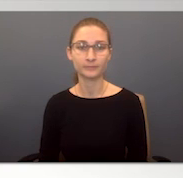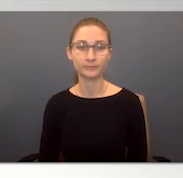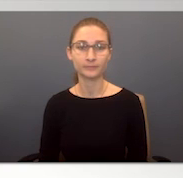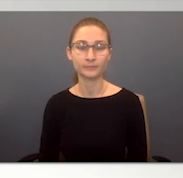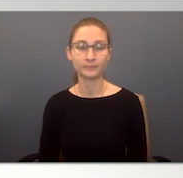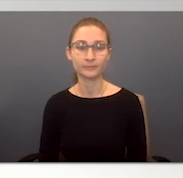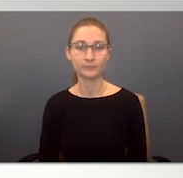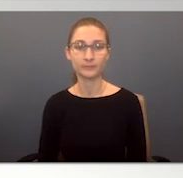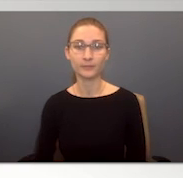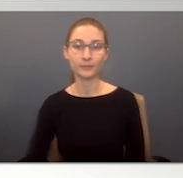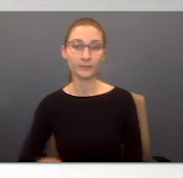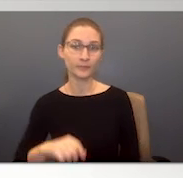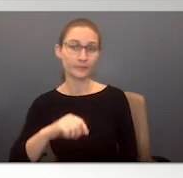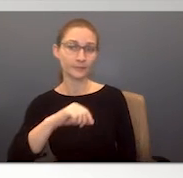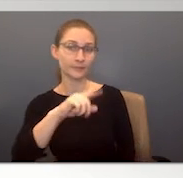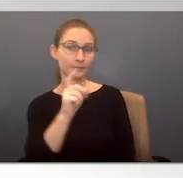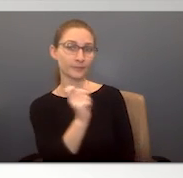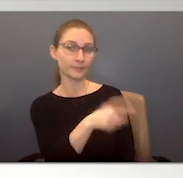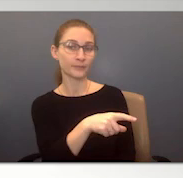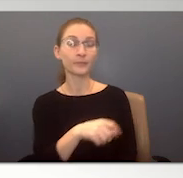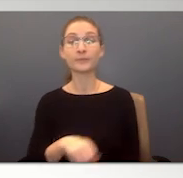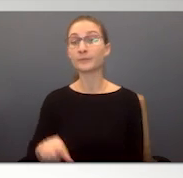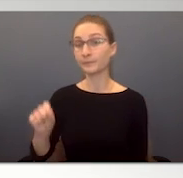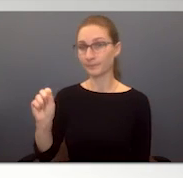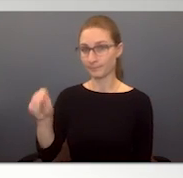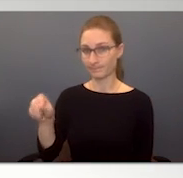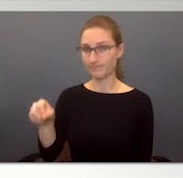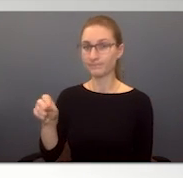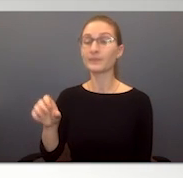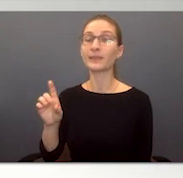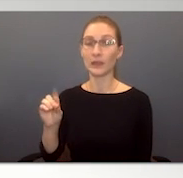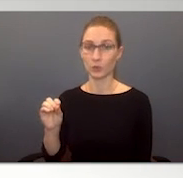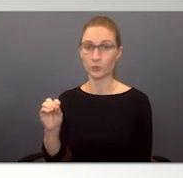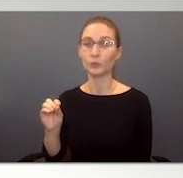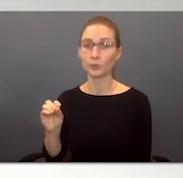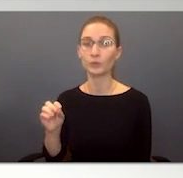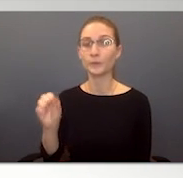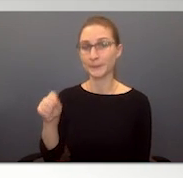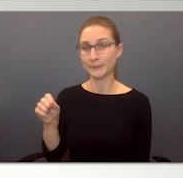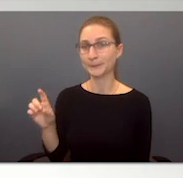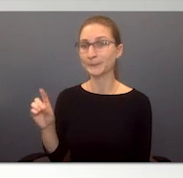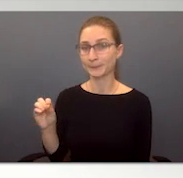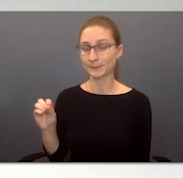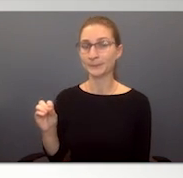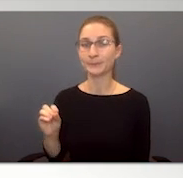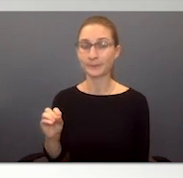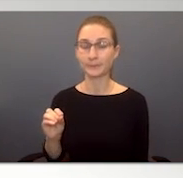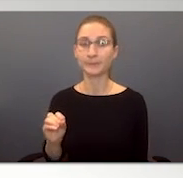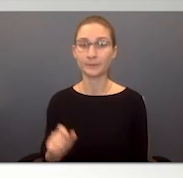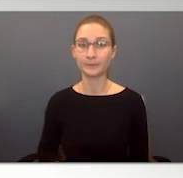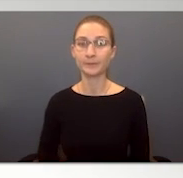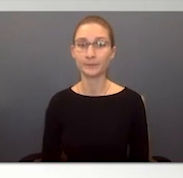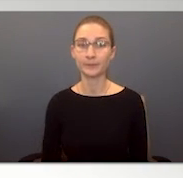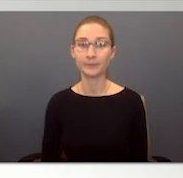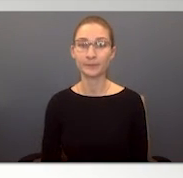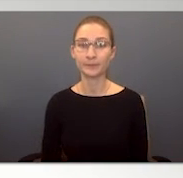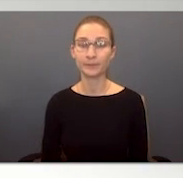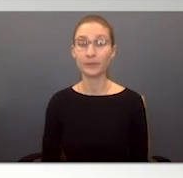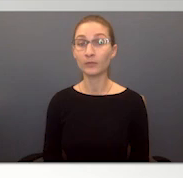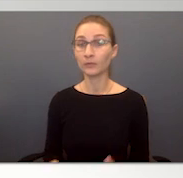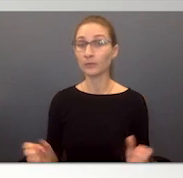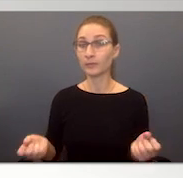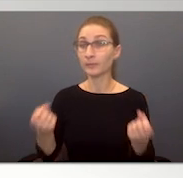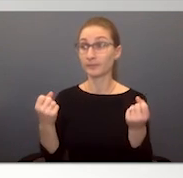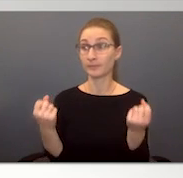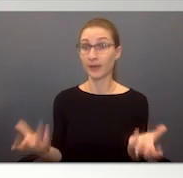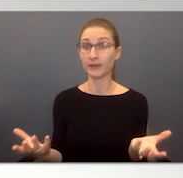hurricane preparedness department office. They do, and they do. They do, and a lot of them don't